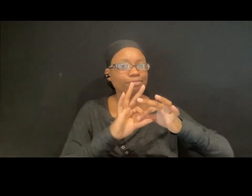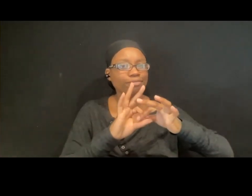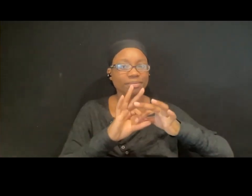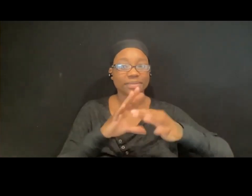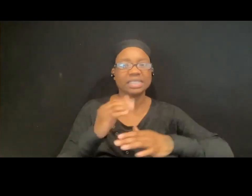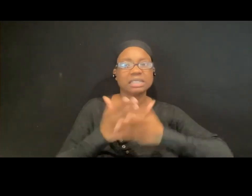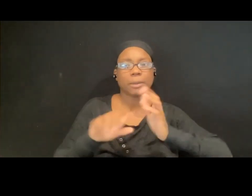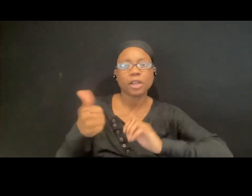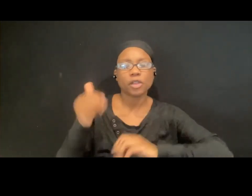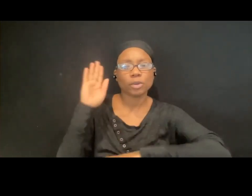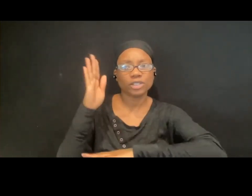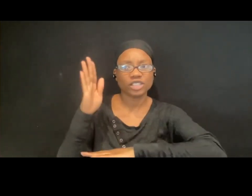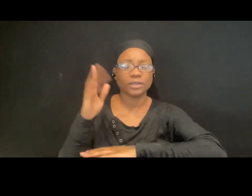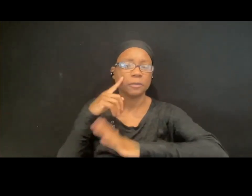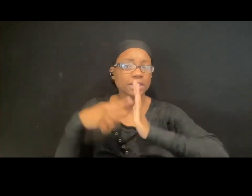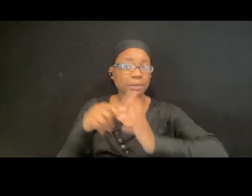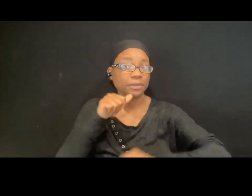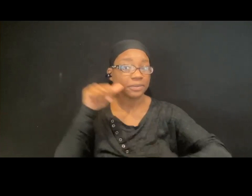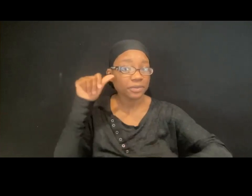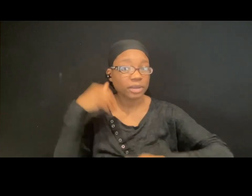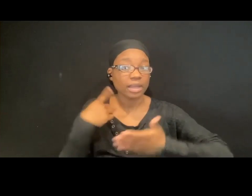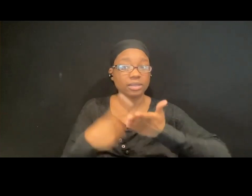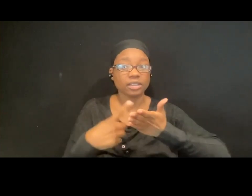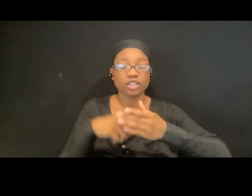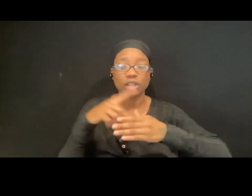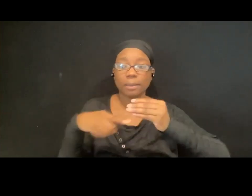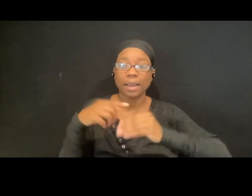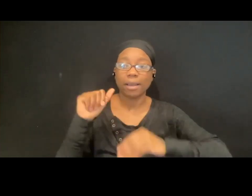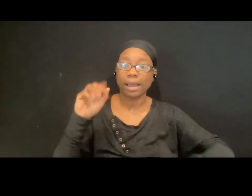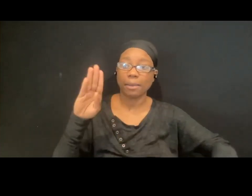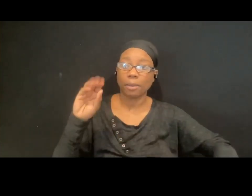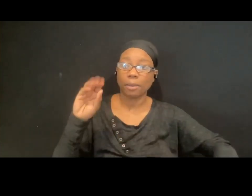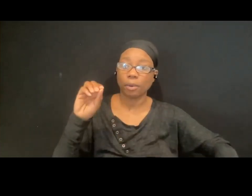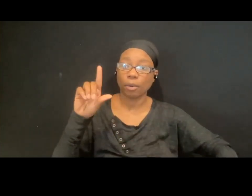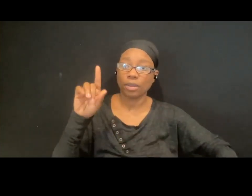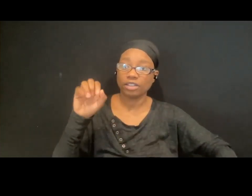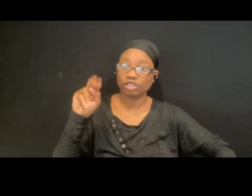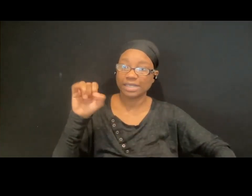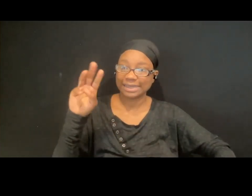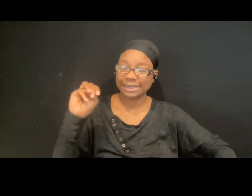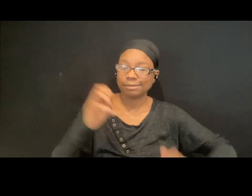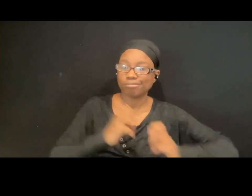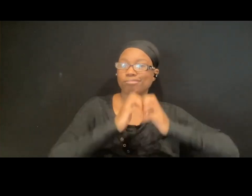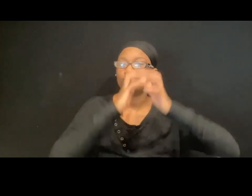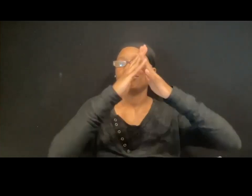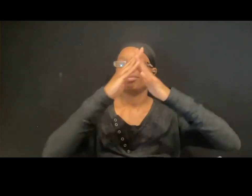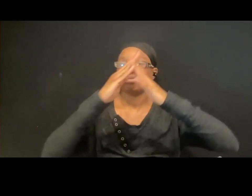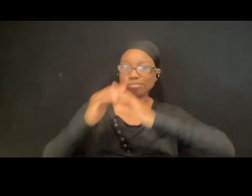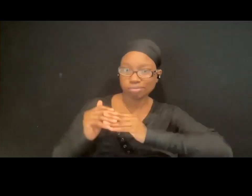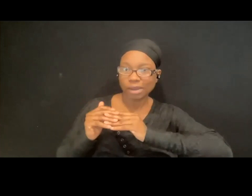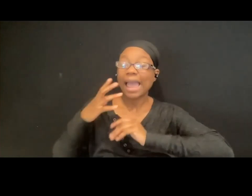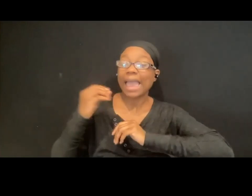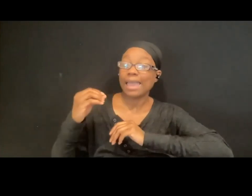presentations. Yesterday, there was a conversation about abolitionism in prevention work. And something that really stuck